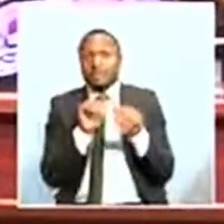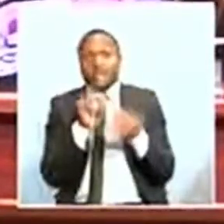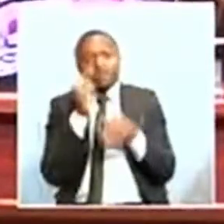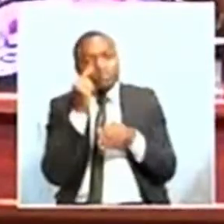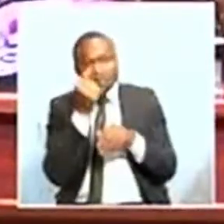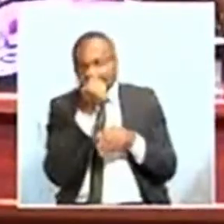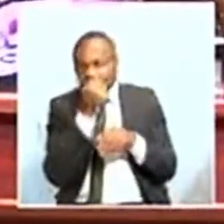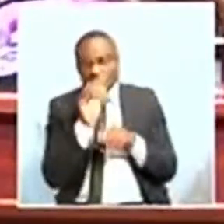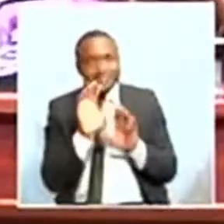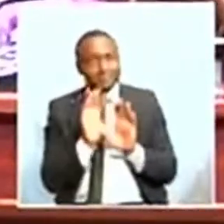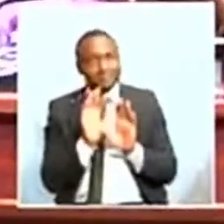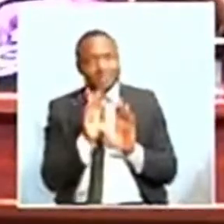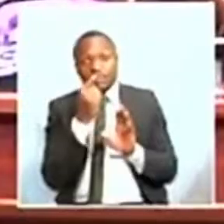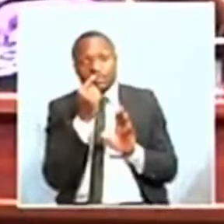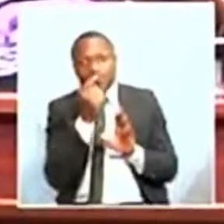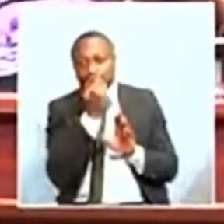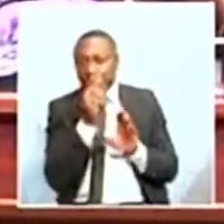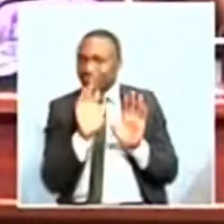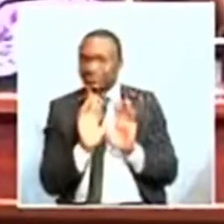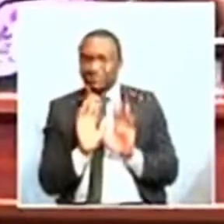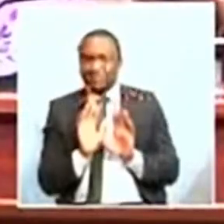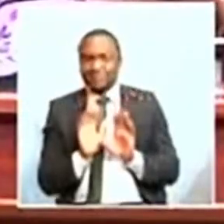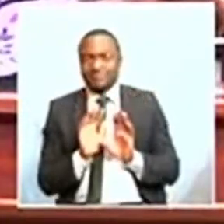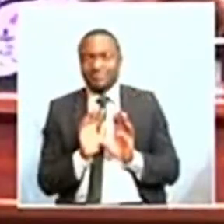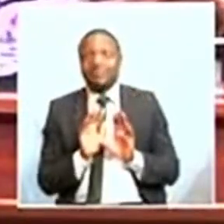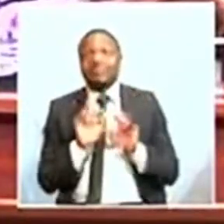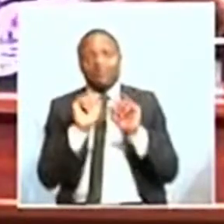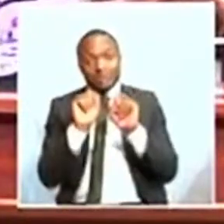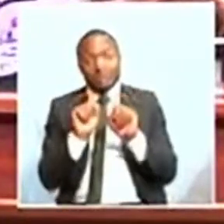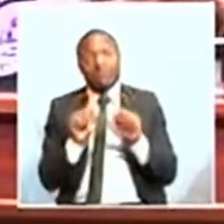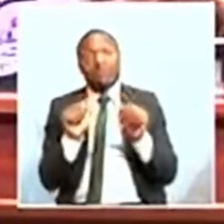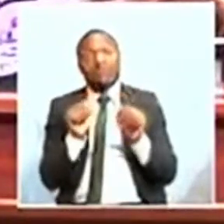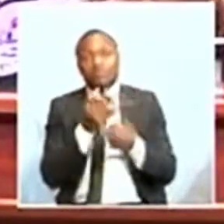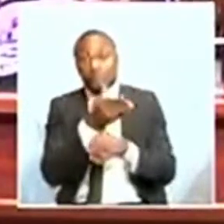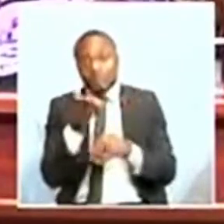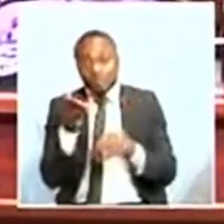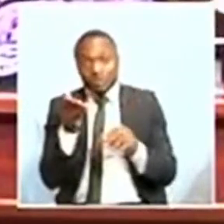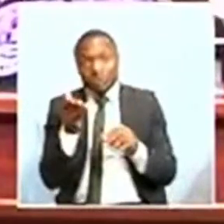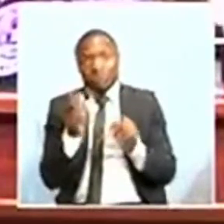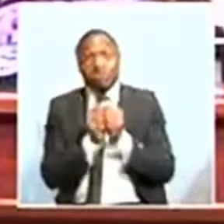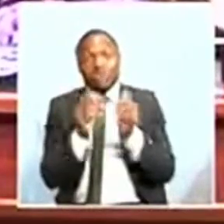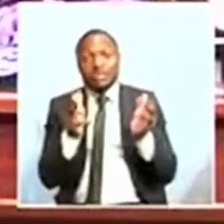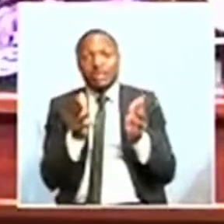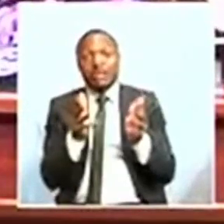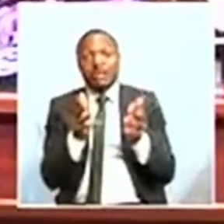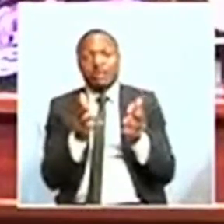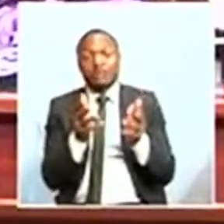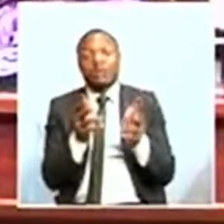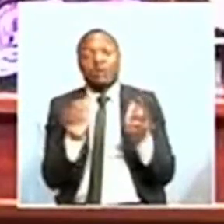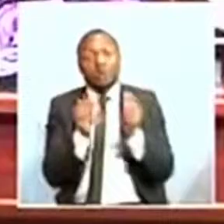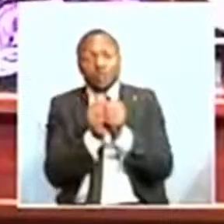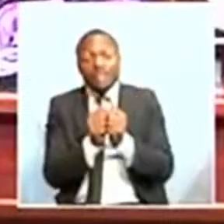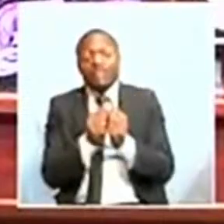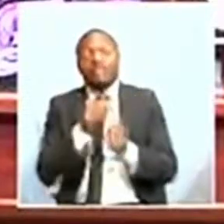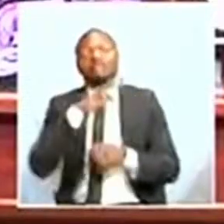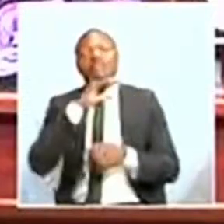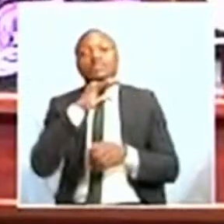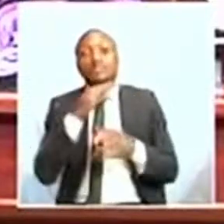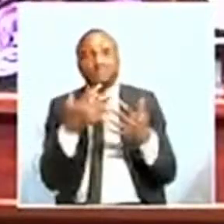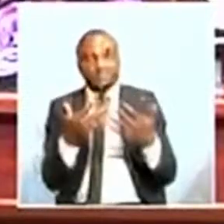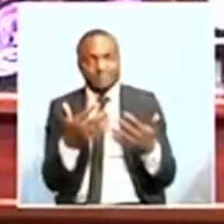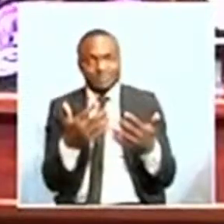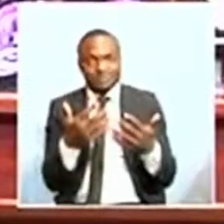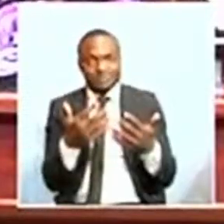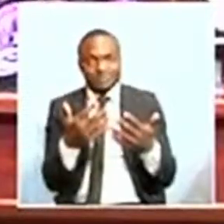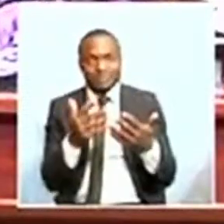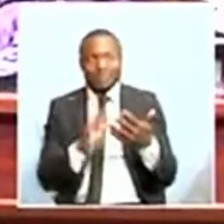eyes, nose, and mouth, with unwashable hands, especially after being in contact with high-risk